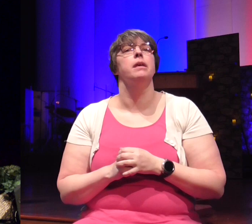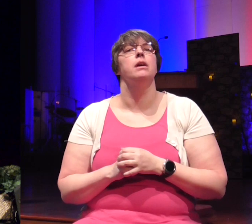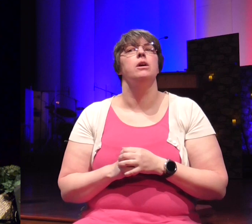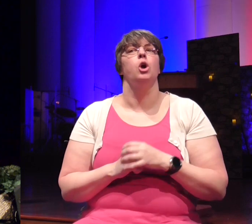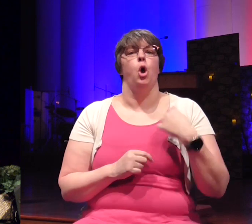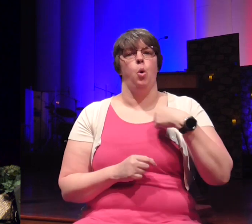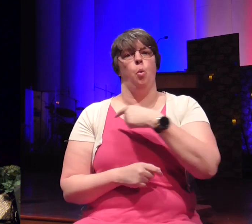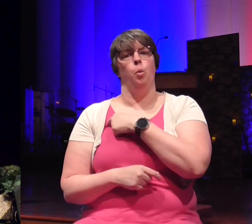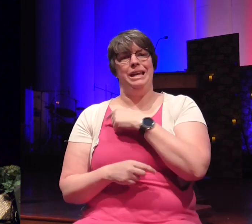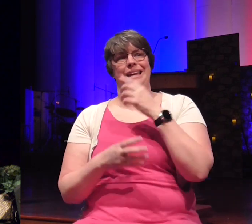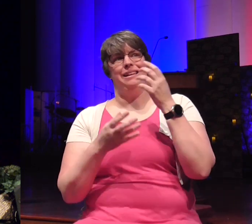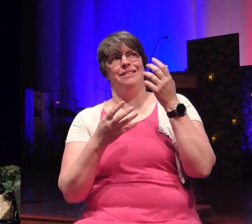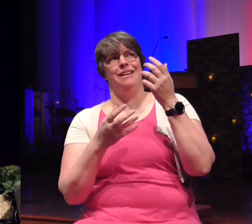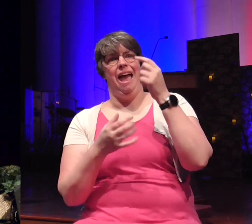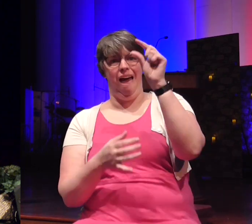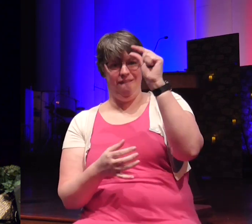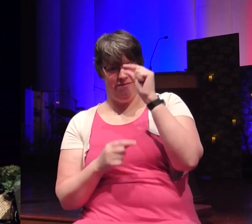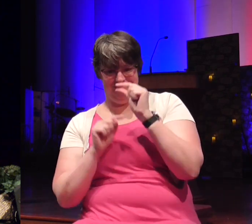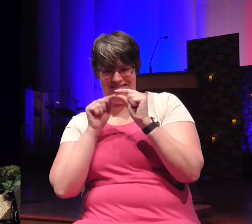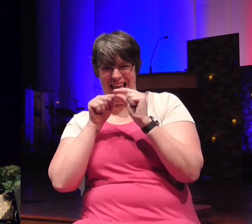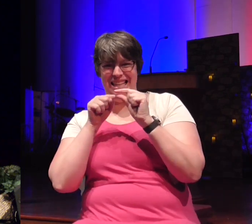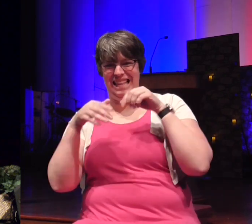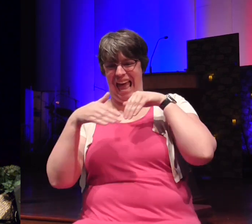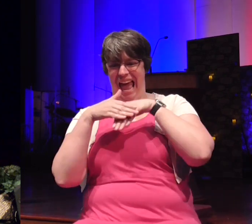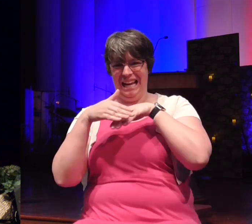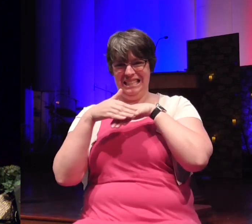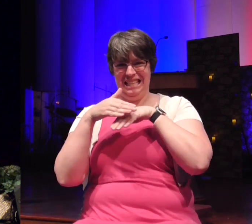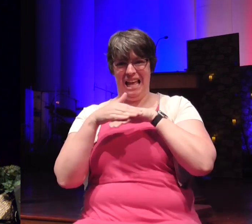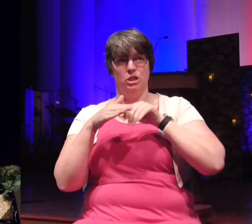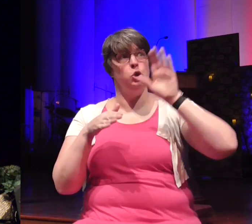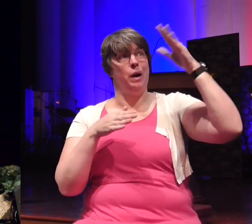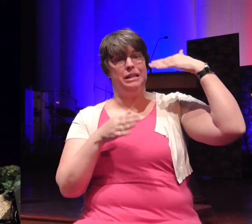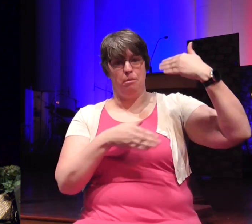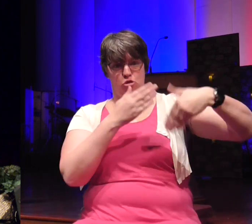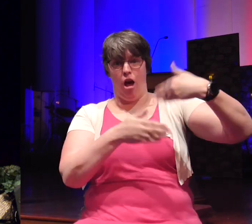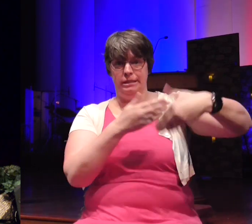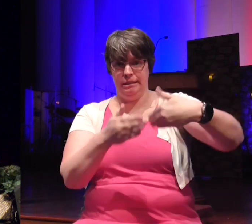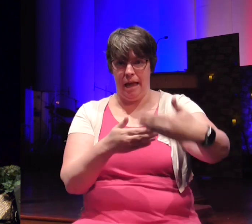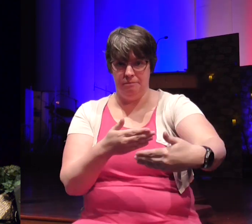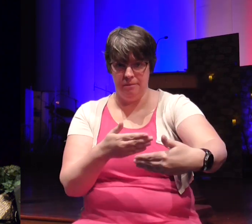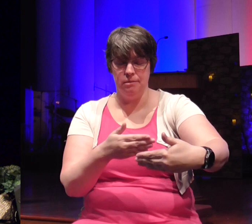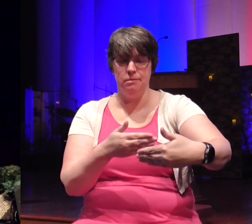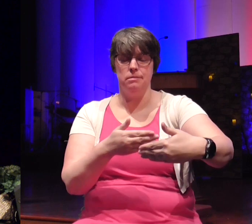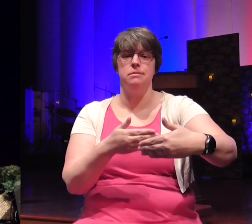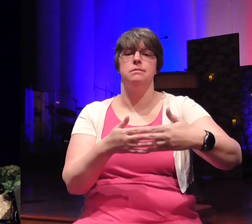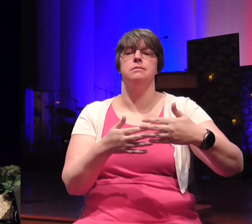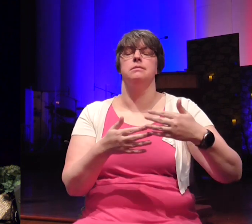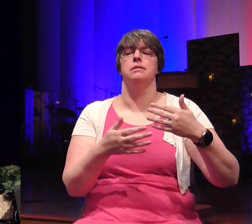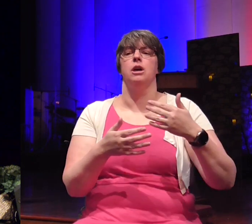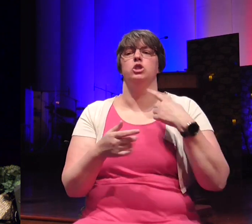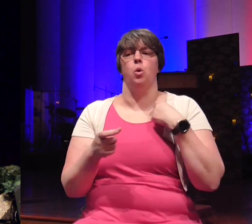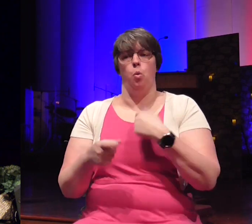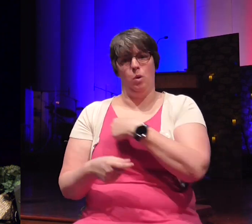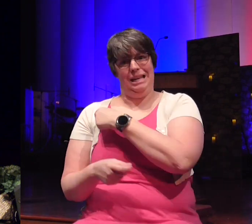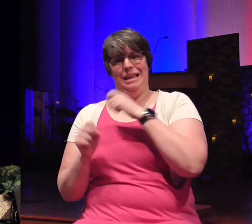we're given access to that very process to master, that we might reveal our spiritual